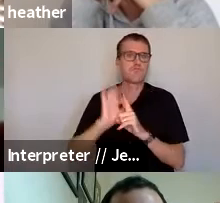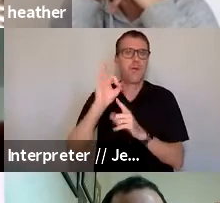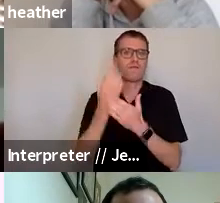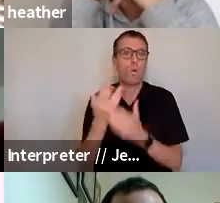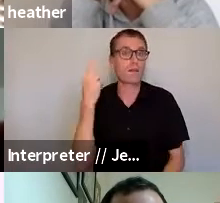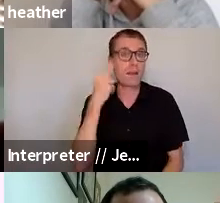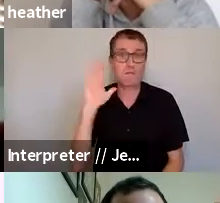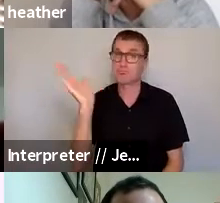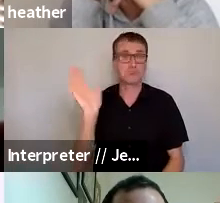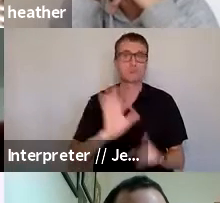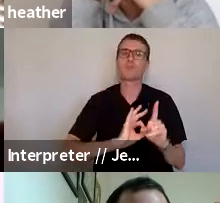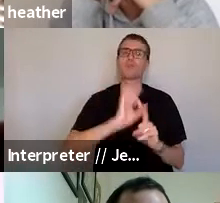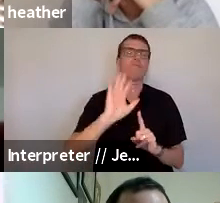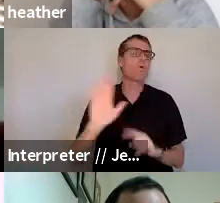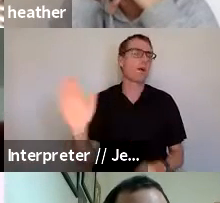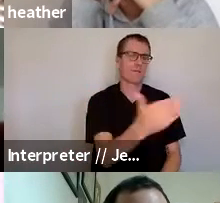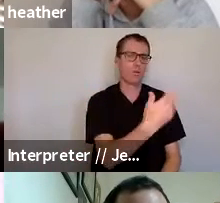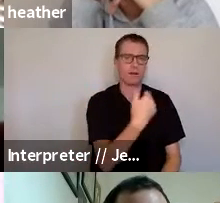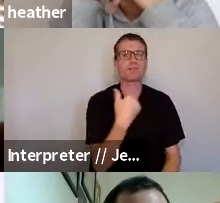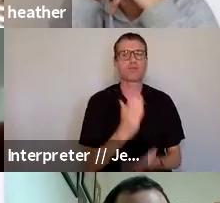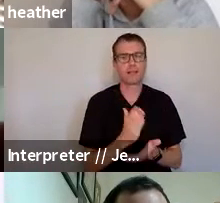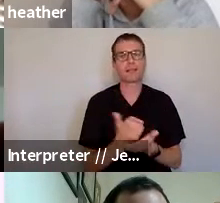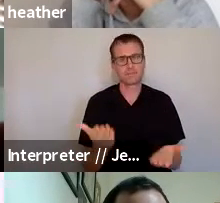I think that